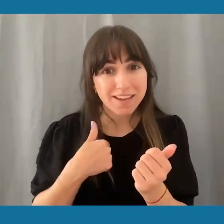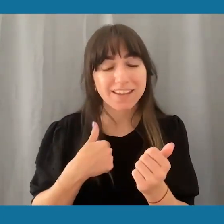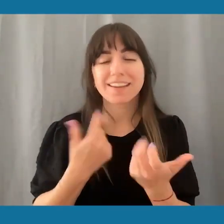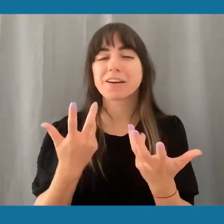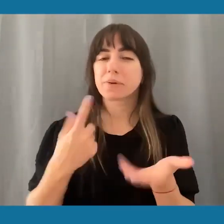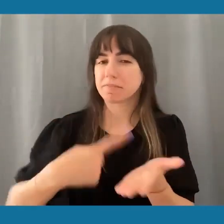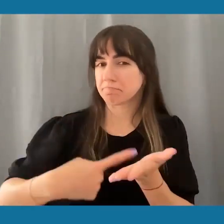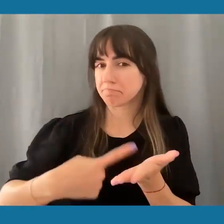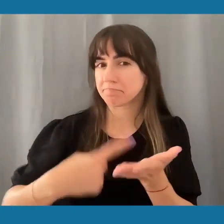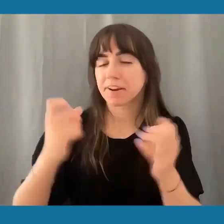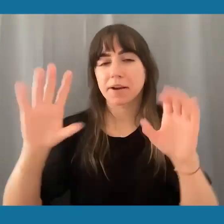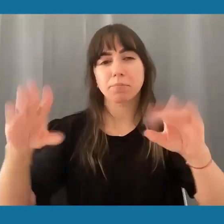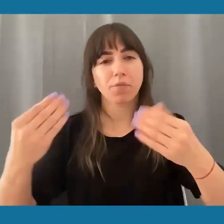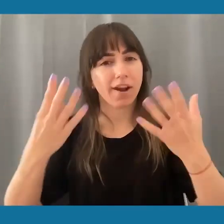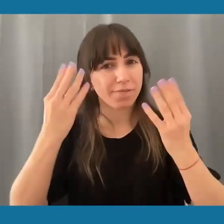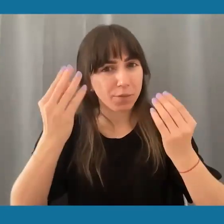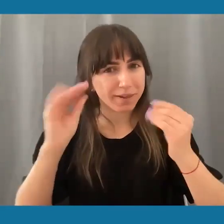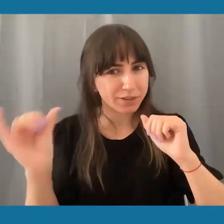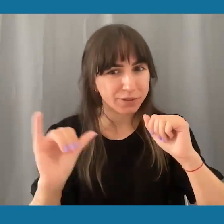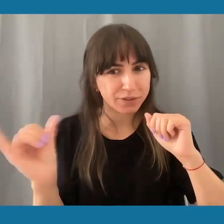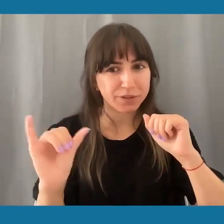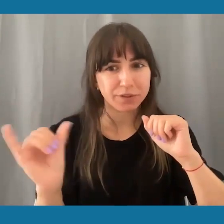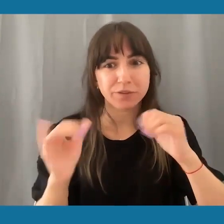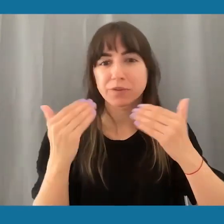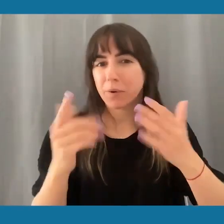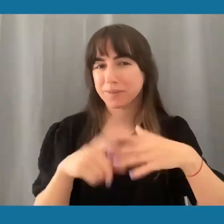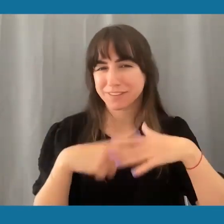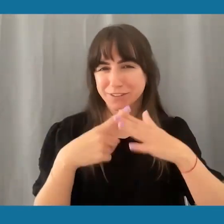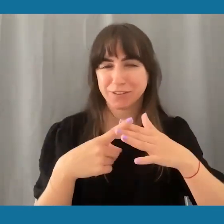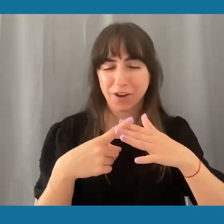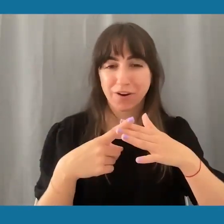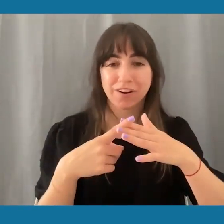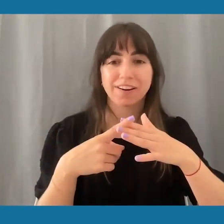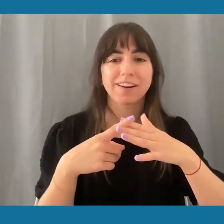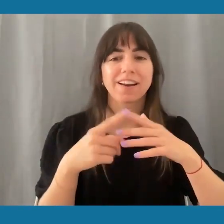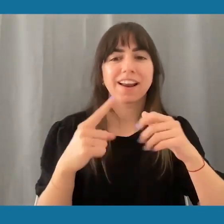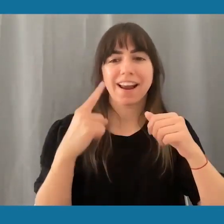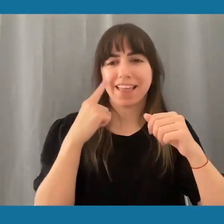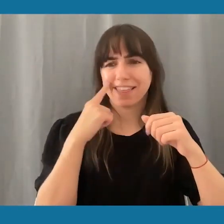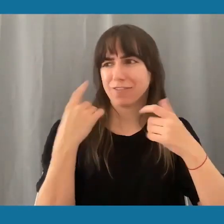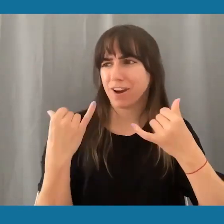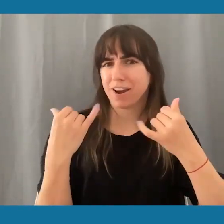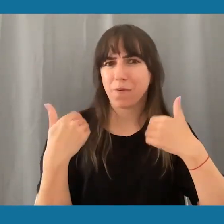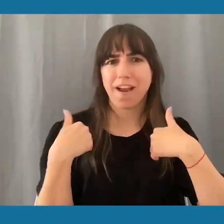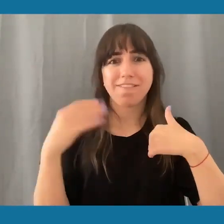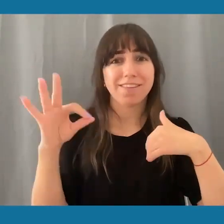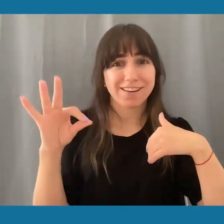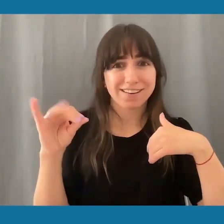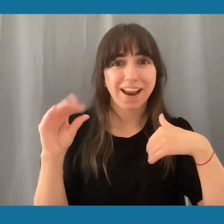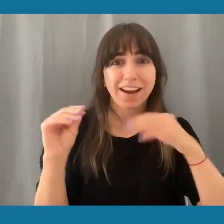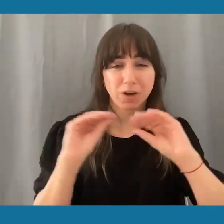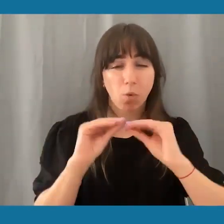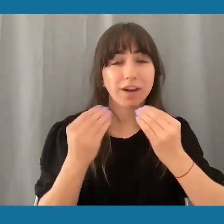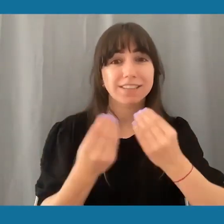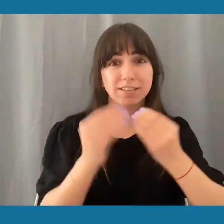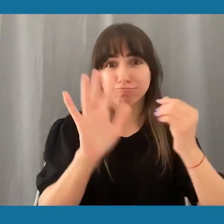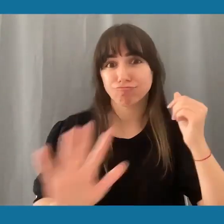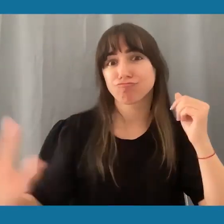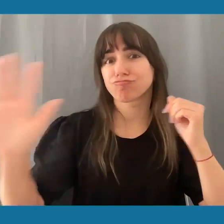information to get you started. And as of date, I think we have close to 90 organizations across the state that are just like